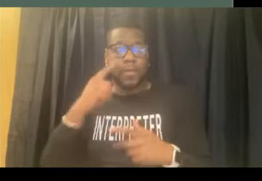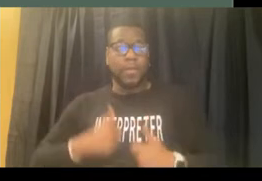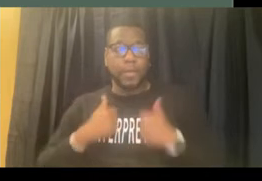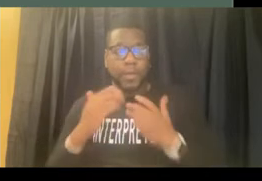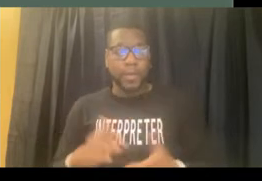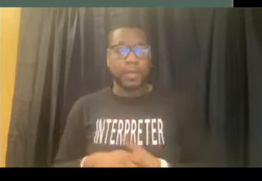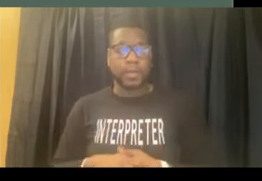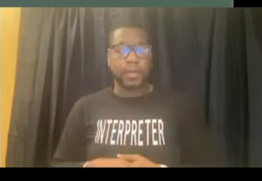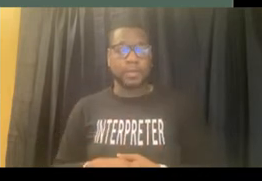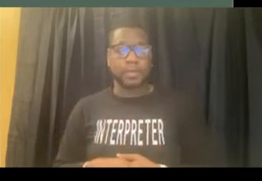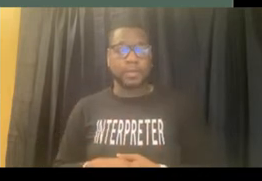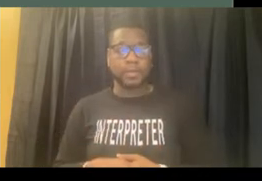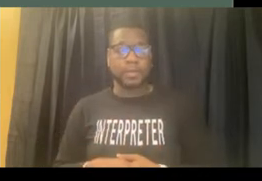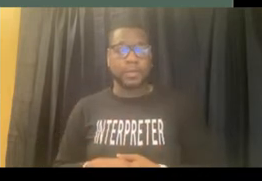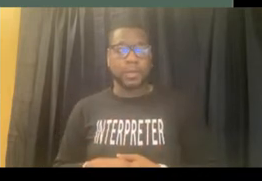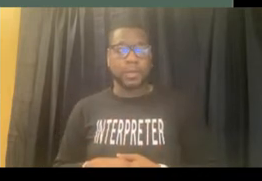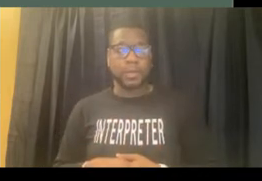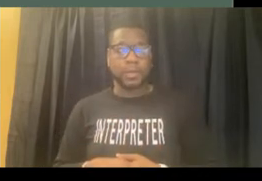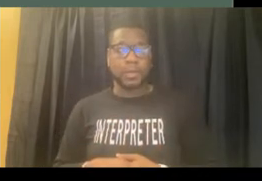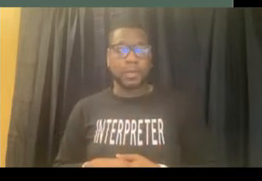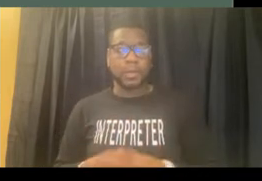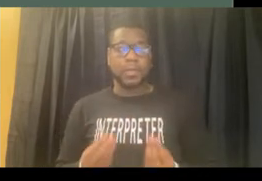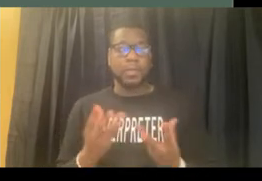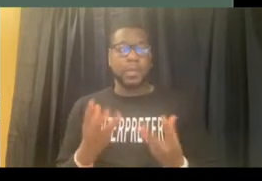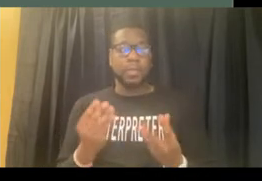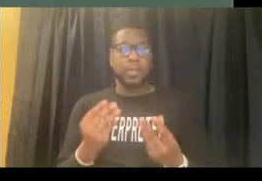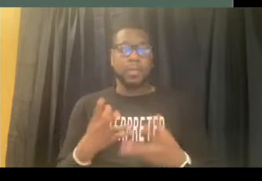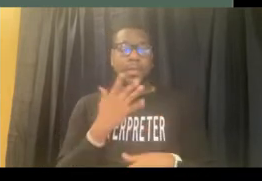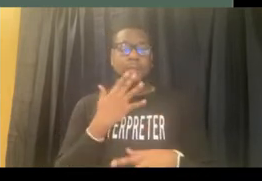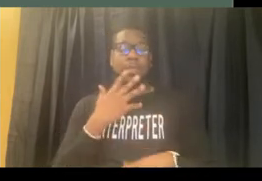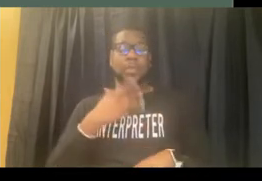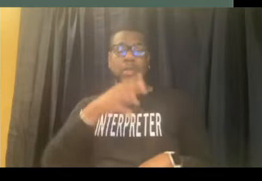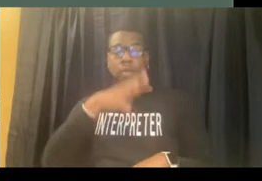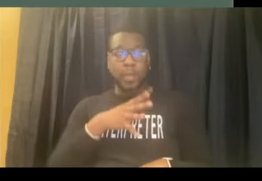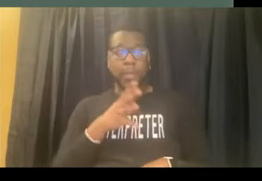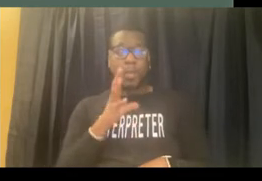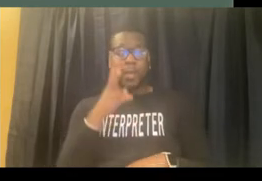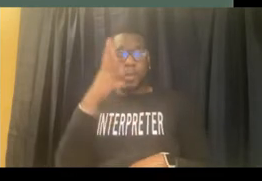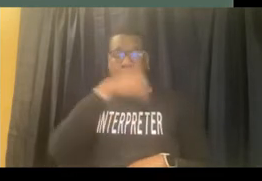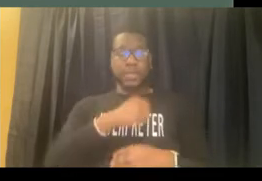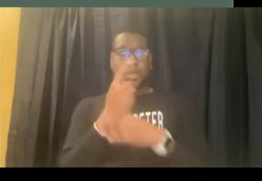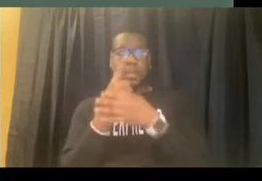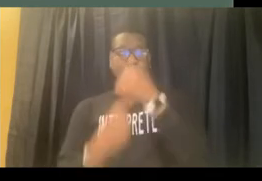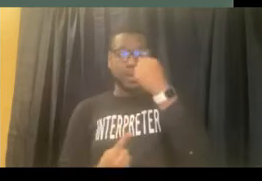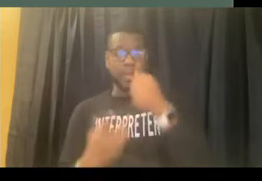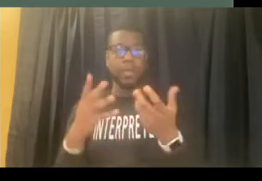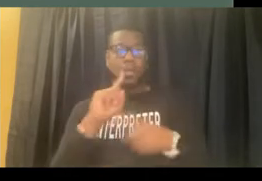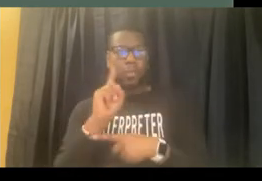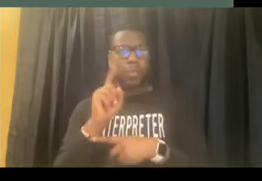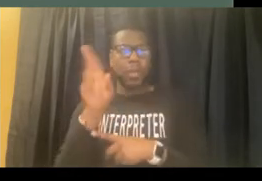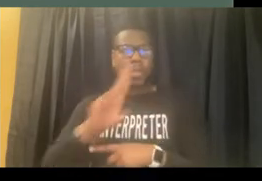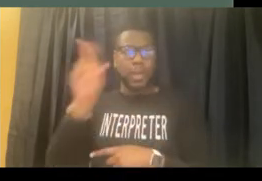And alarmingly high rates of Indigenous women and girls have gone missing in the United States since 2010, and many have reported experiences